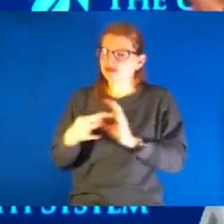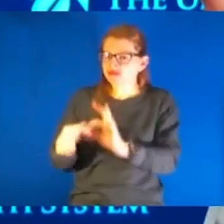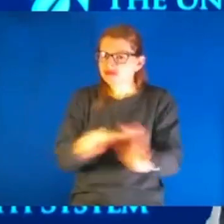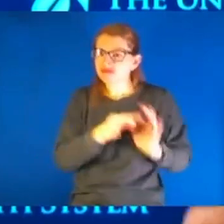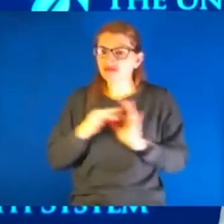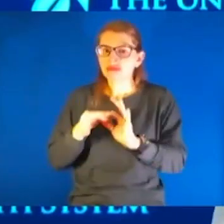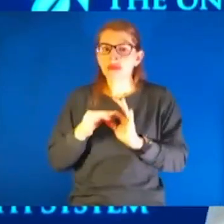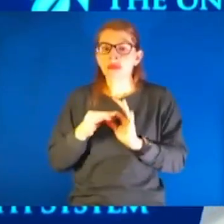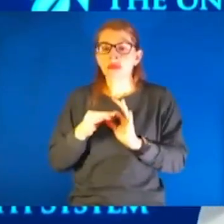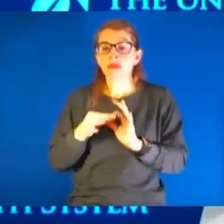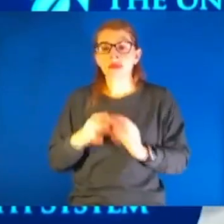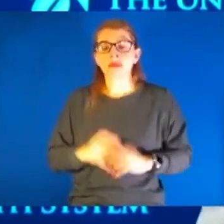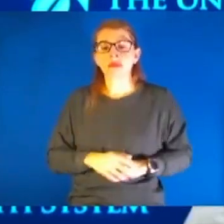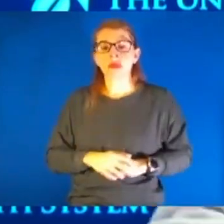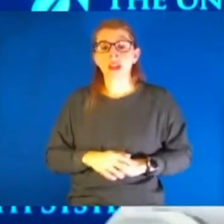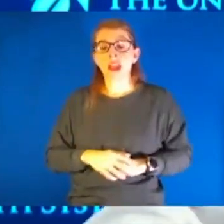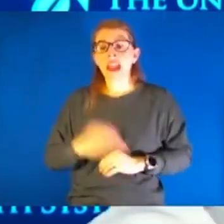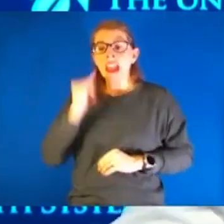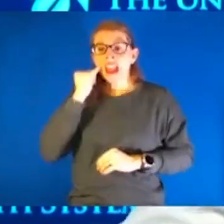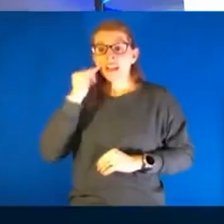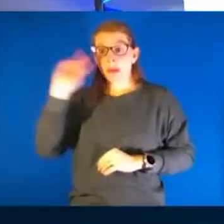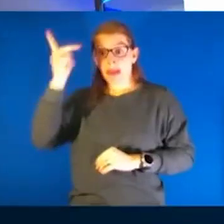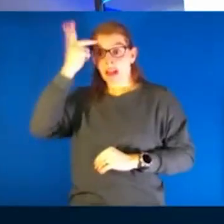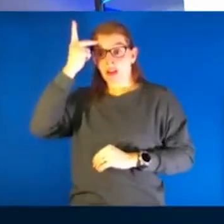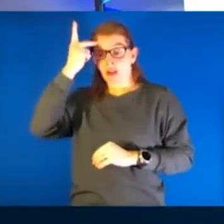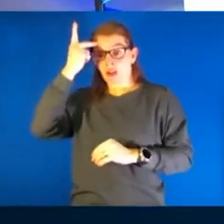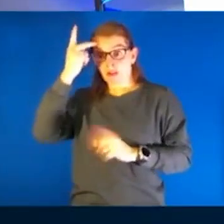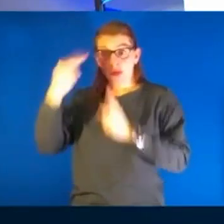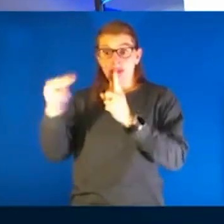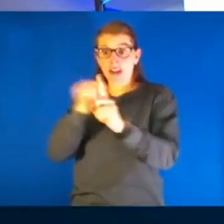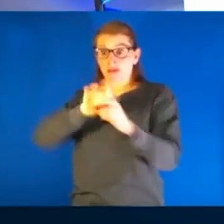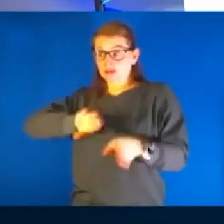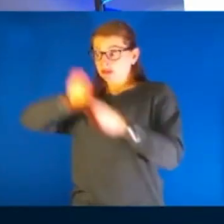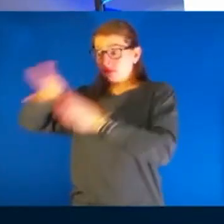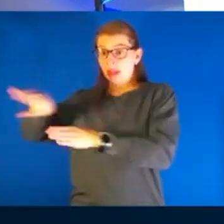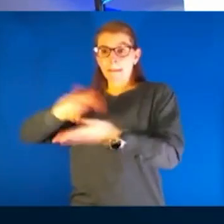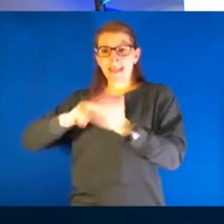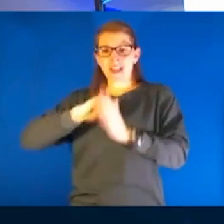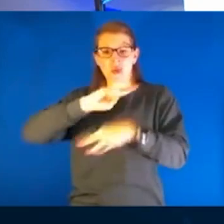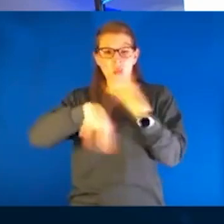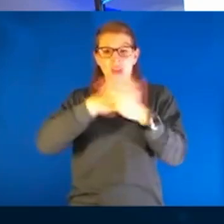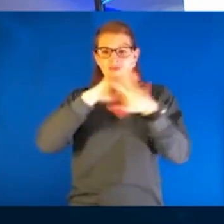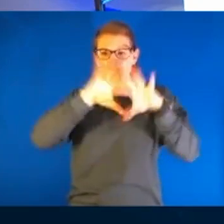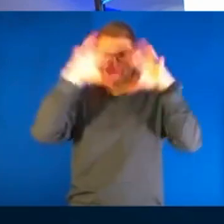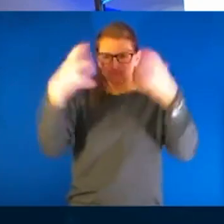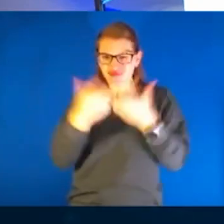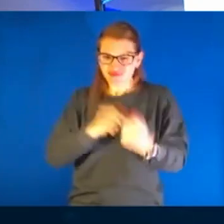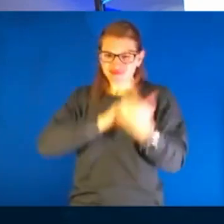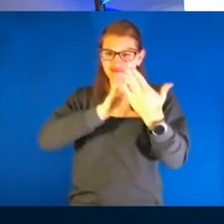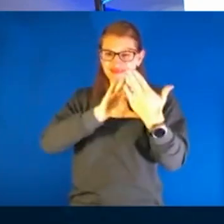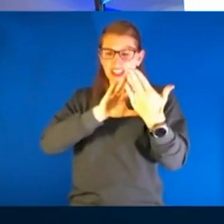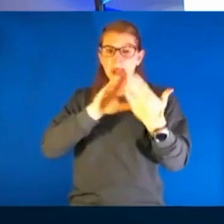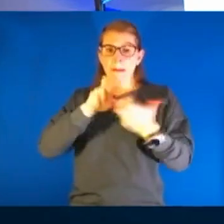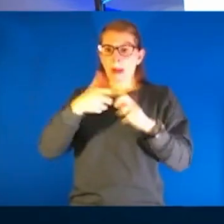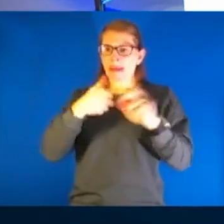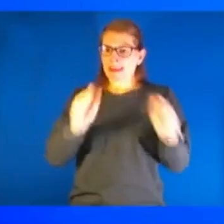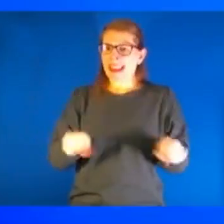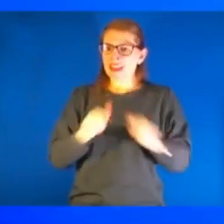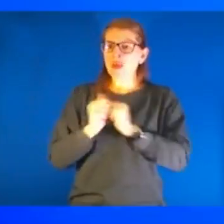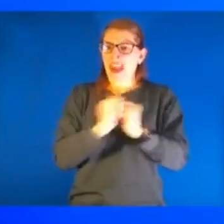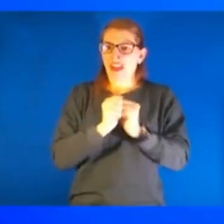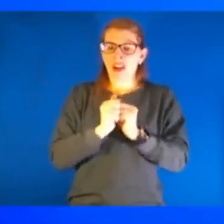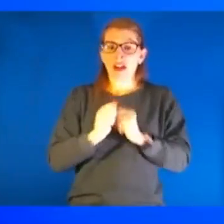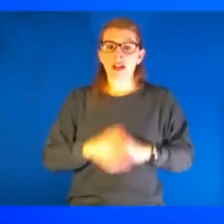the sooner we can solve this crisis. And, equality and the concept of inequality is a driving theme between